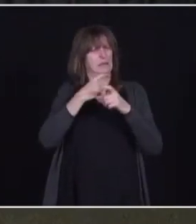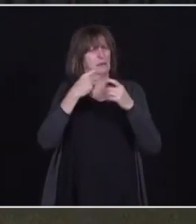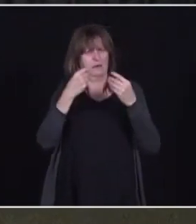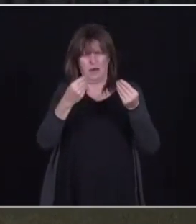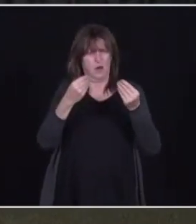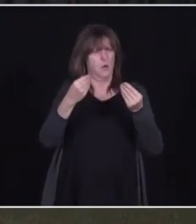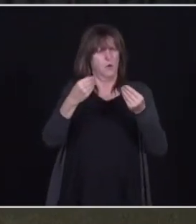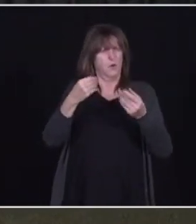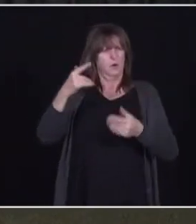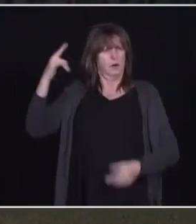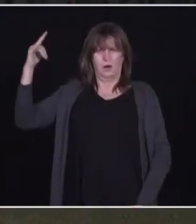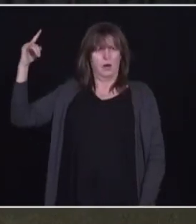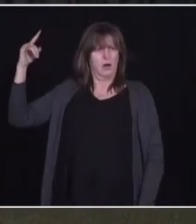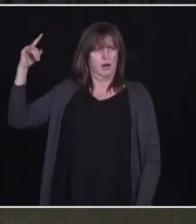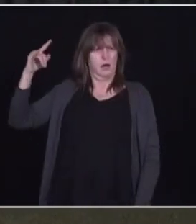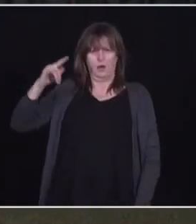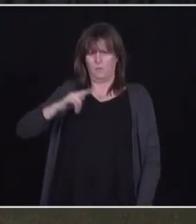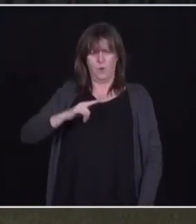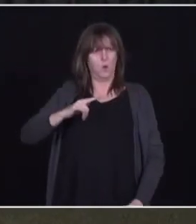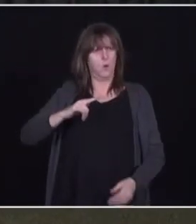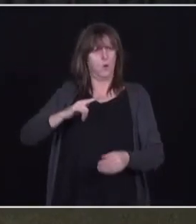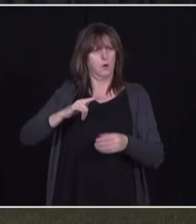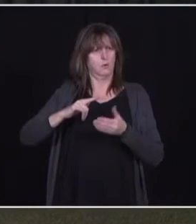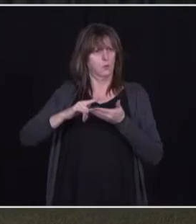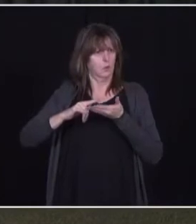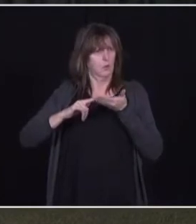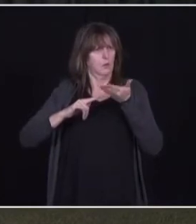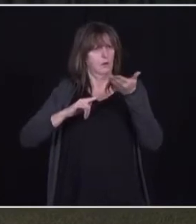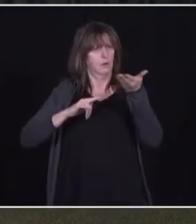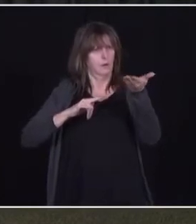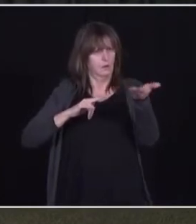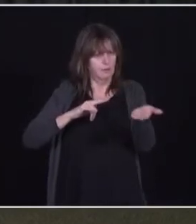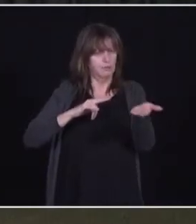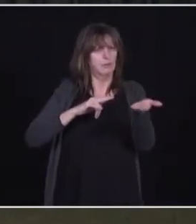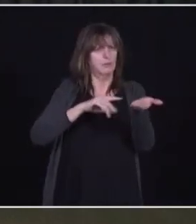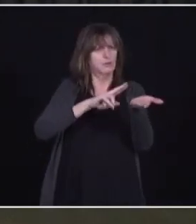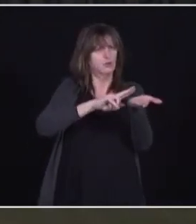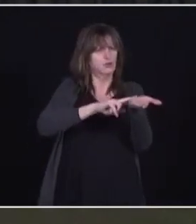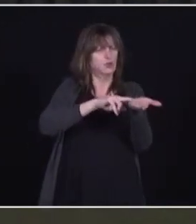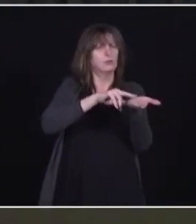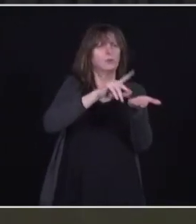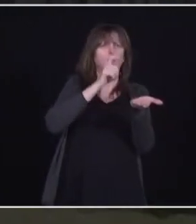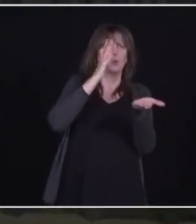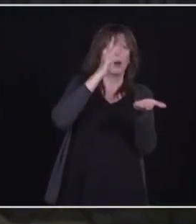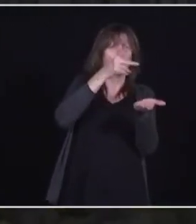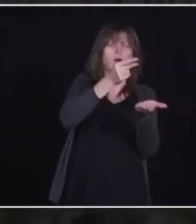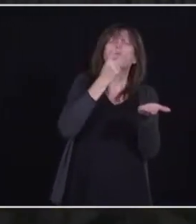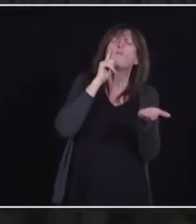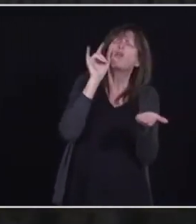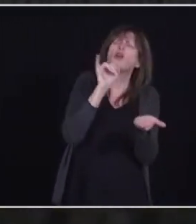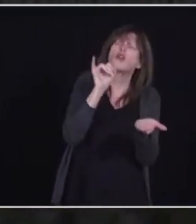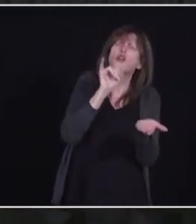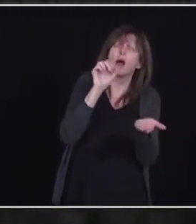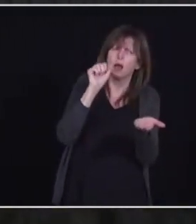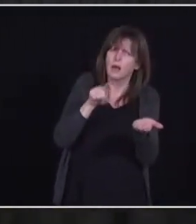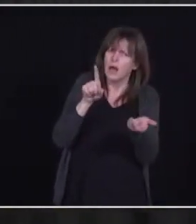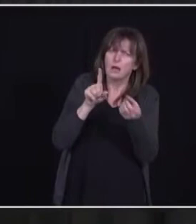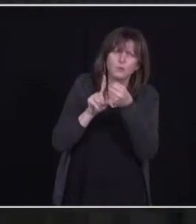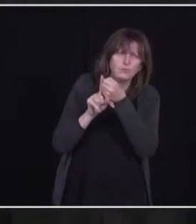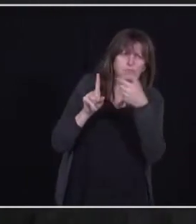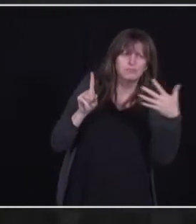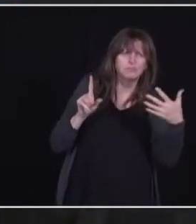to a nurse who's putting it in people's arms. How did the dry run go today? First of all, I haven't got a back brief on that